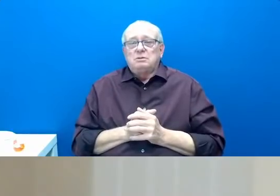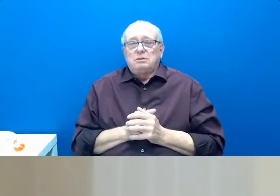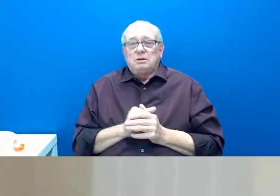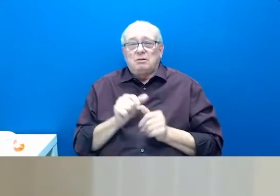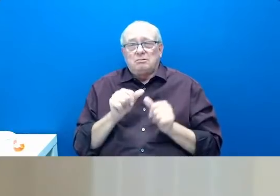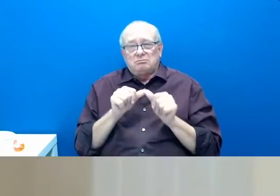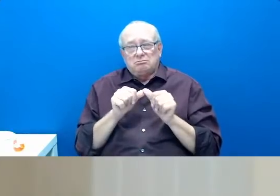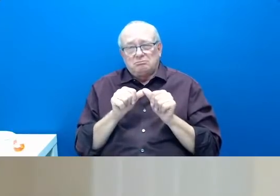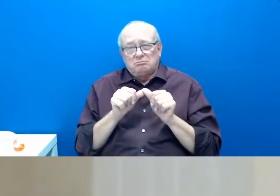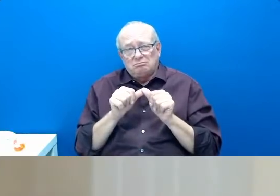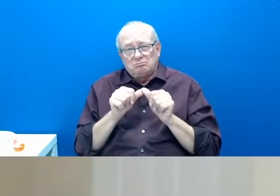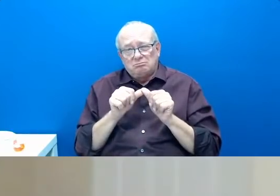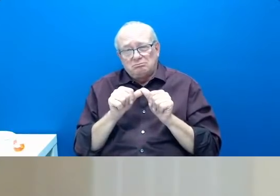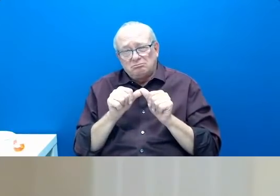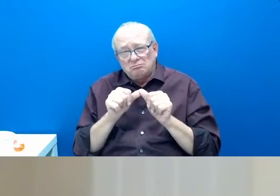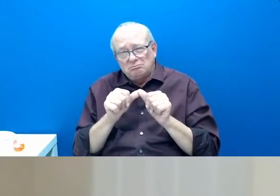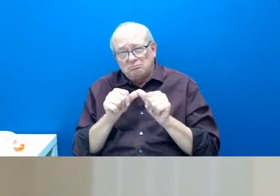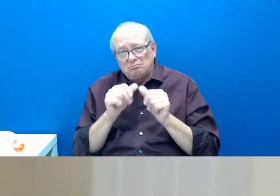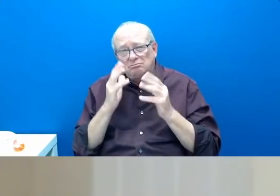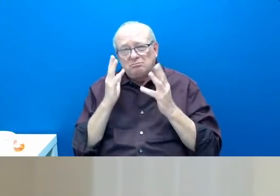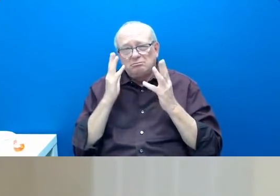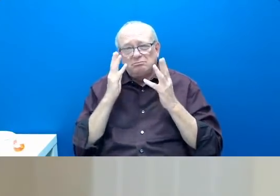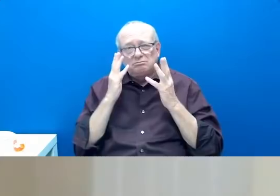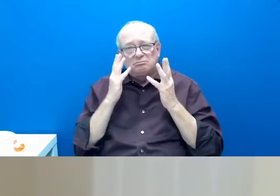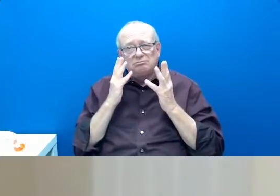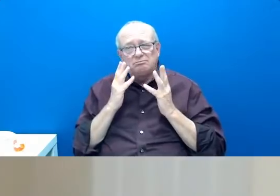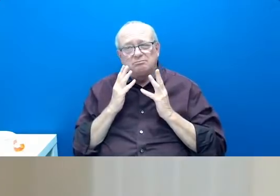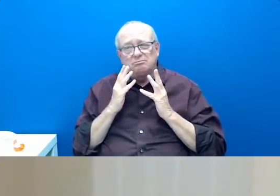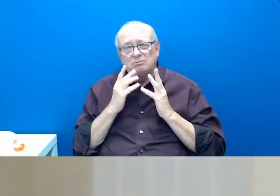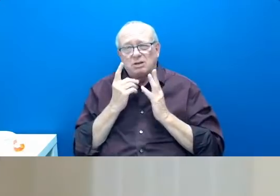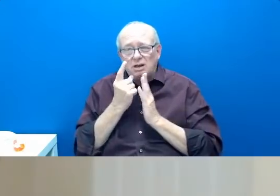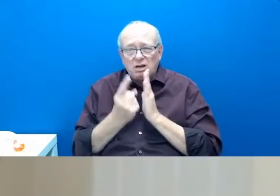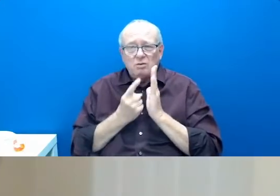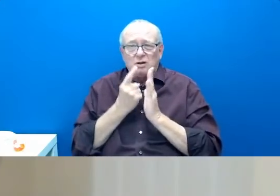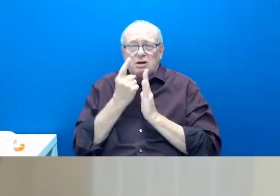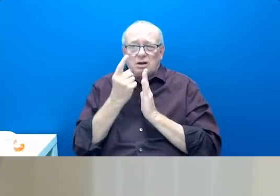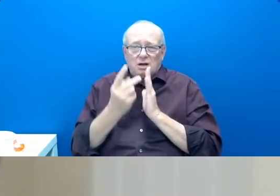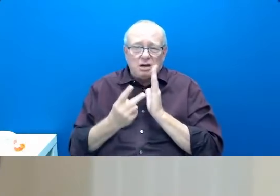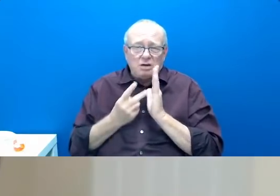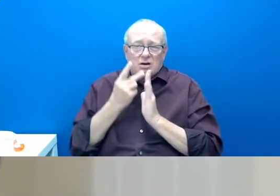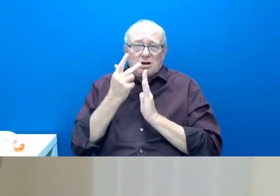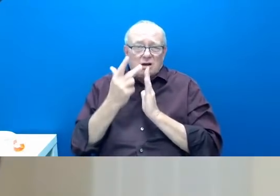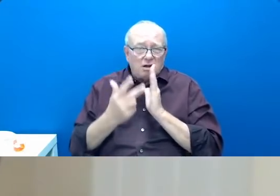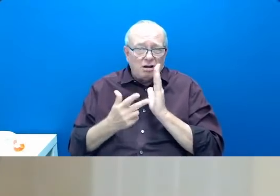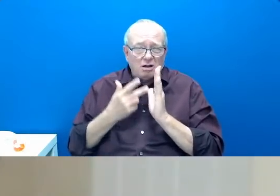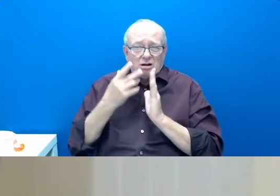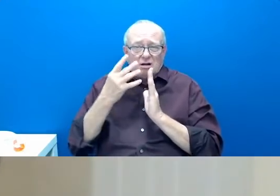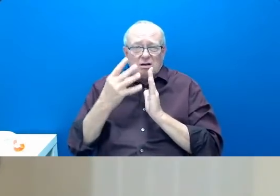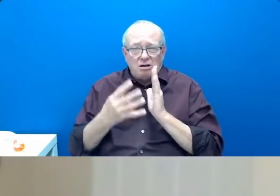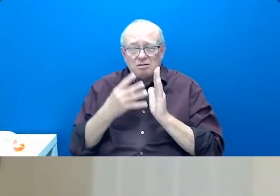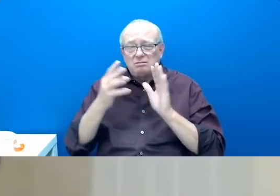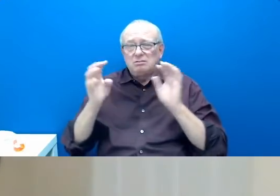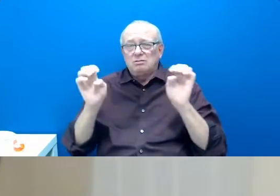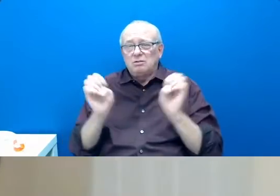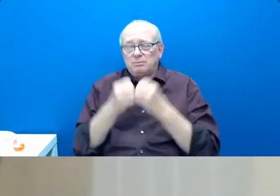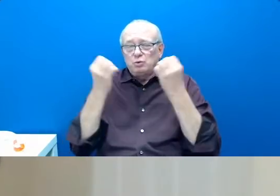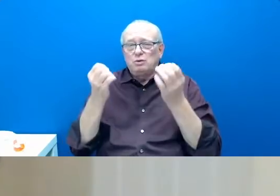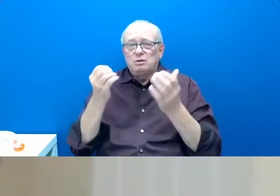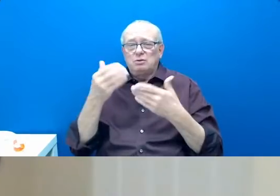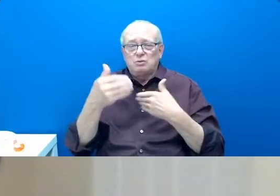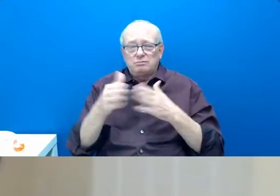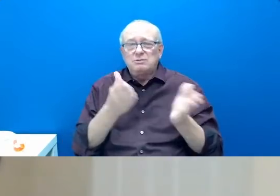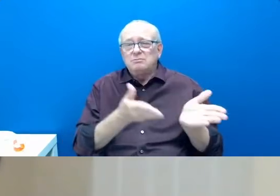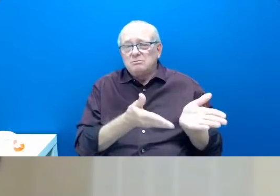it took me a number of hours before I could even get an emergency room bed. Again, they